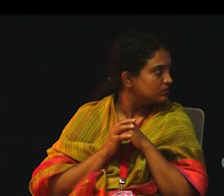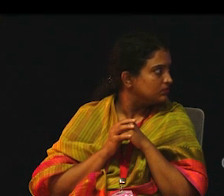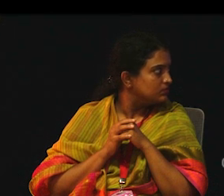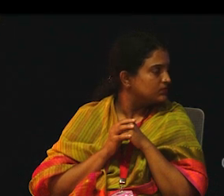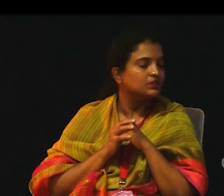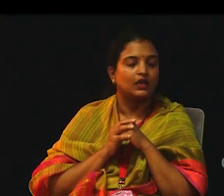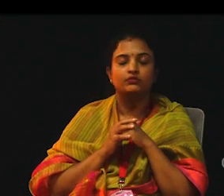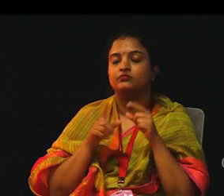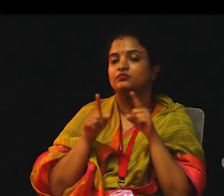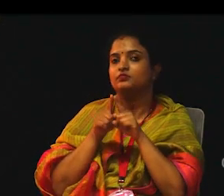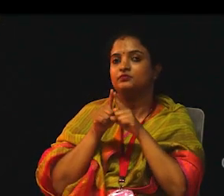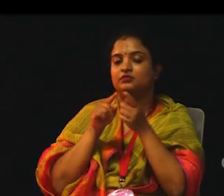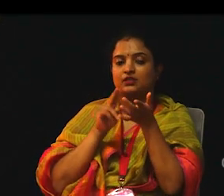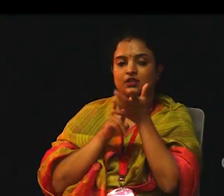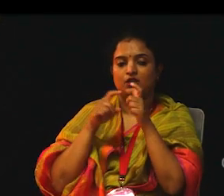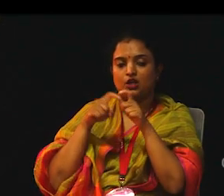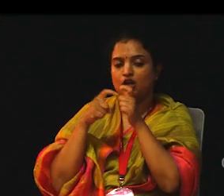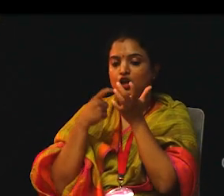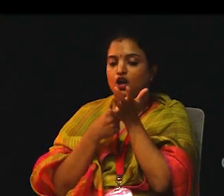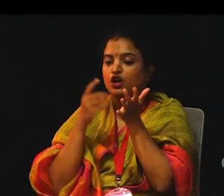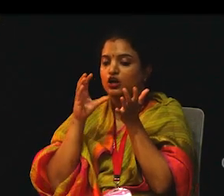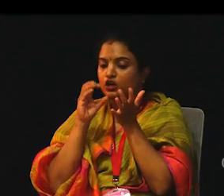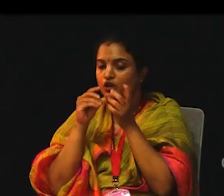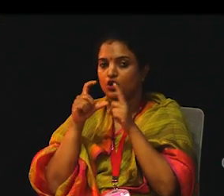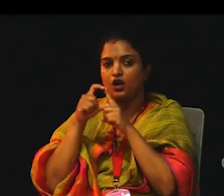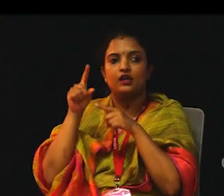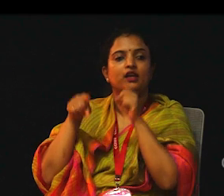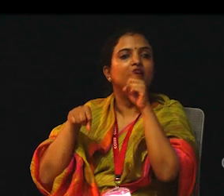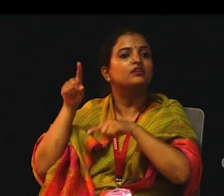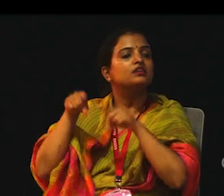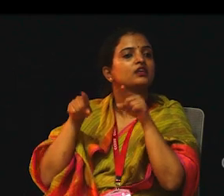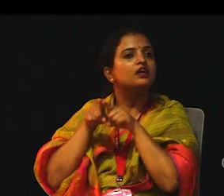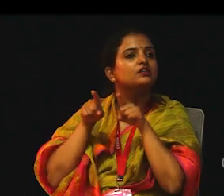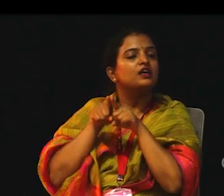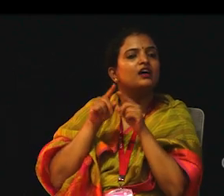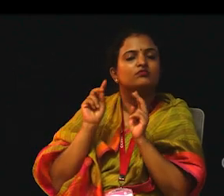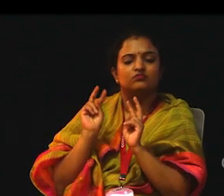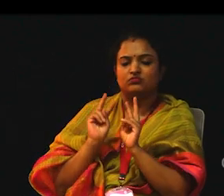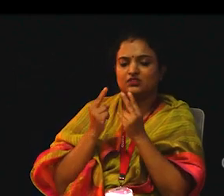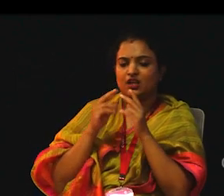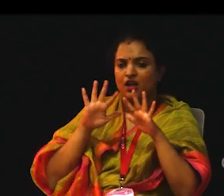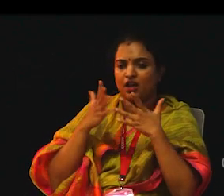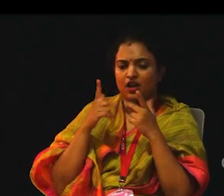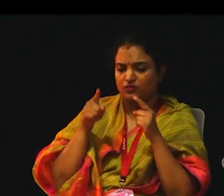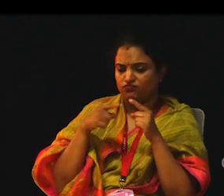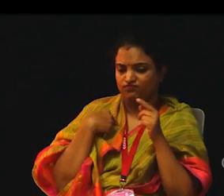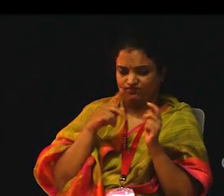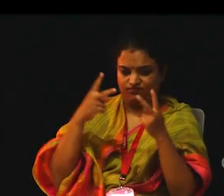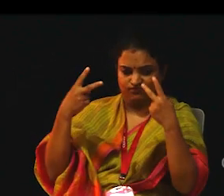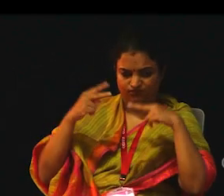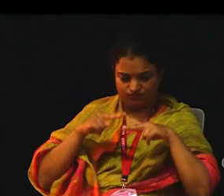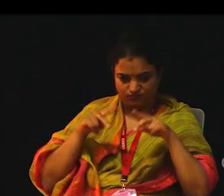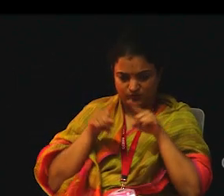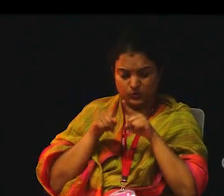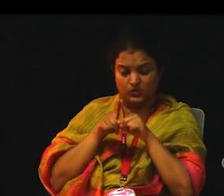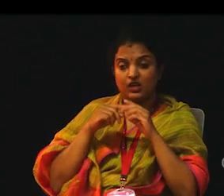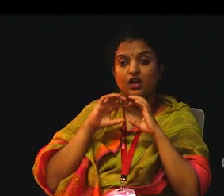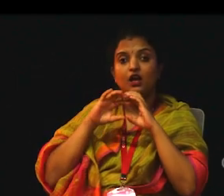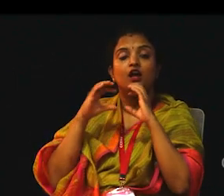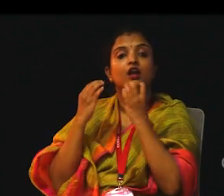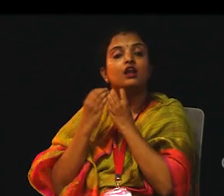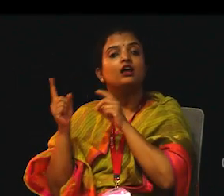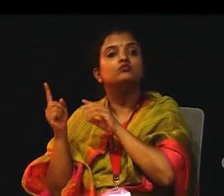part of the spectrum of human experience. To transfer this philosophy into the